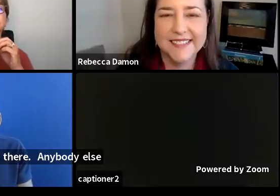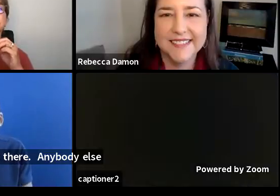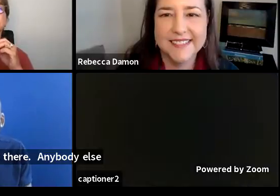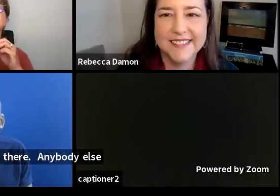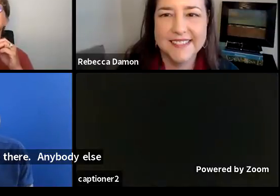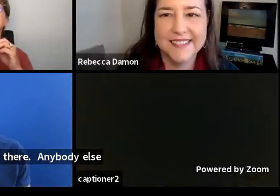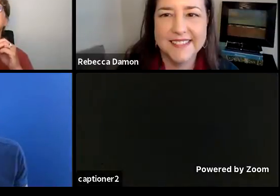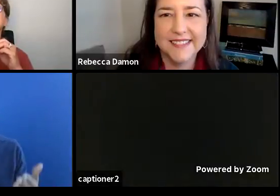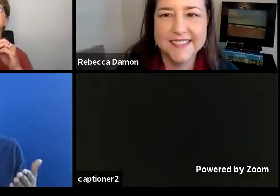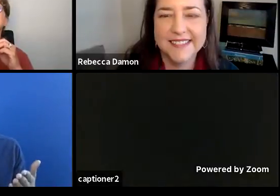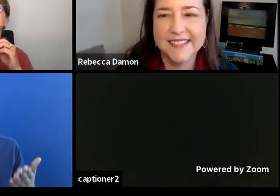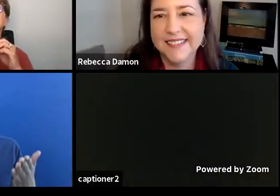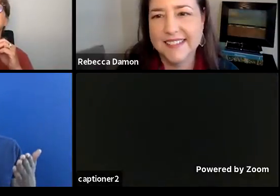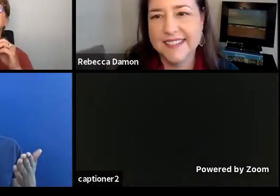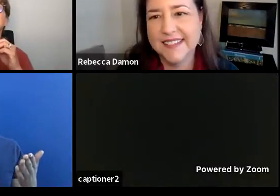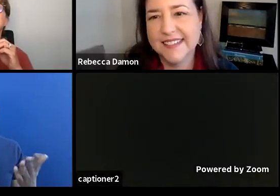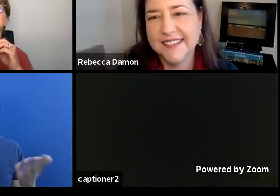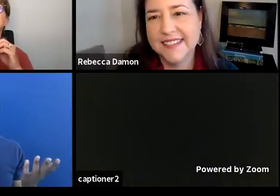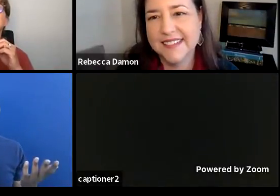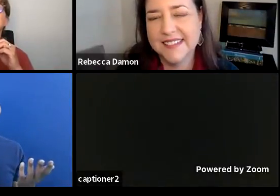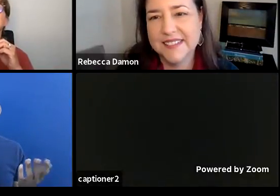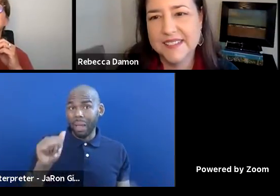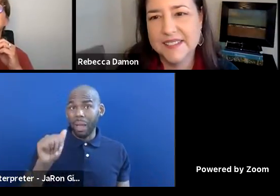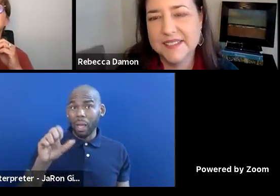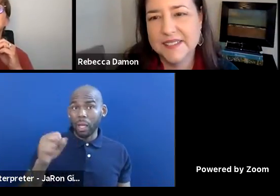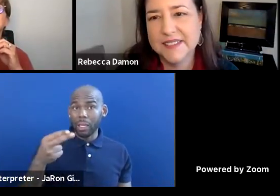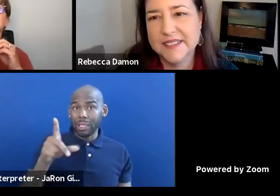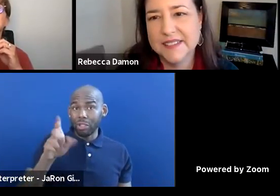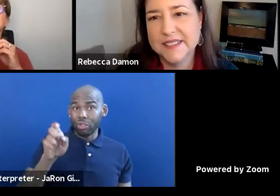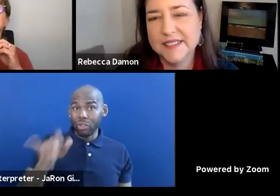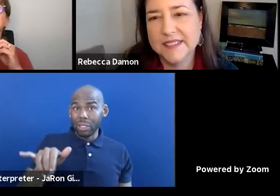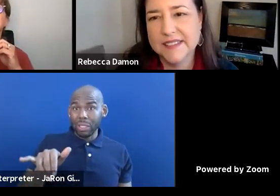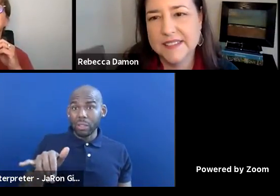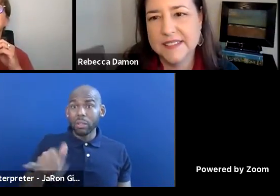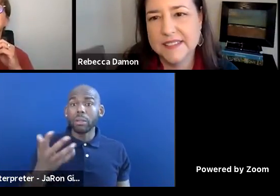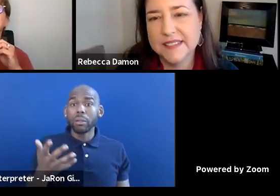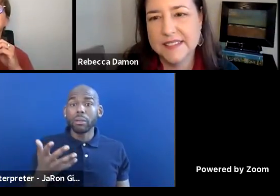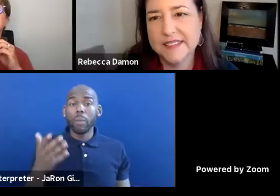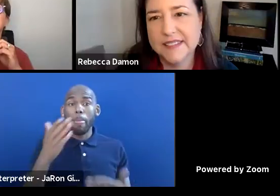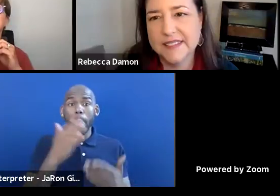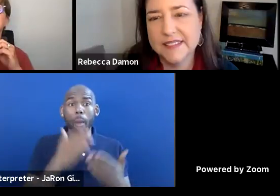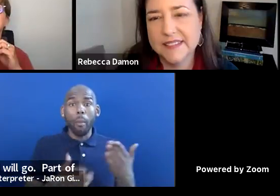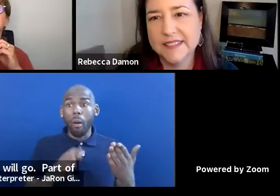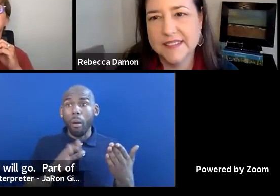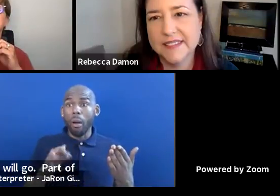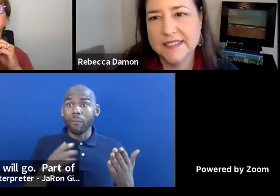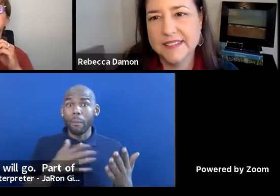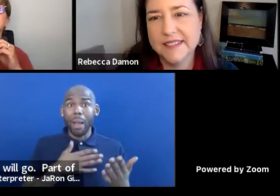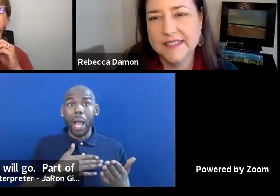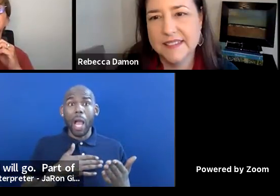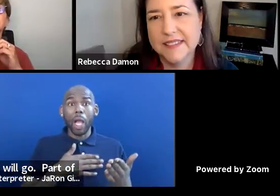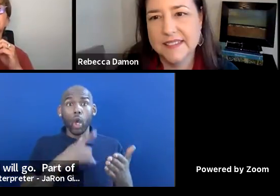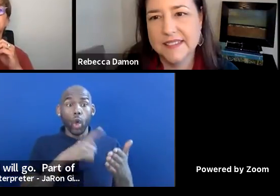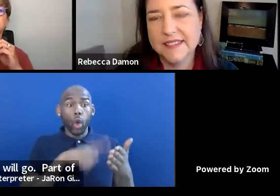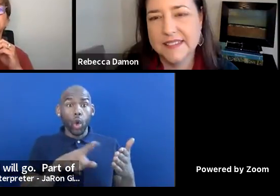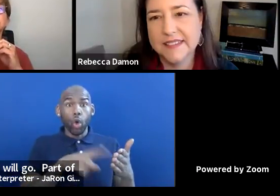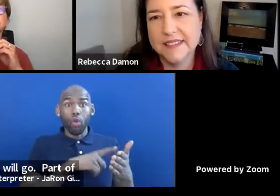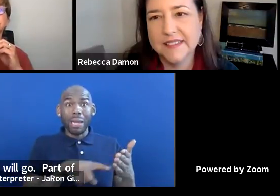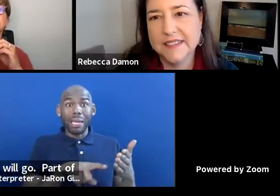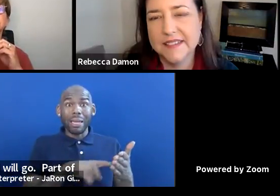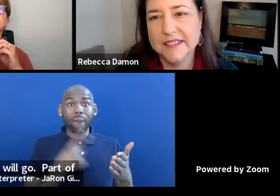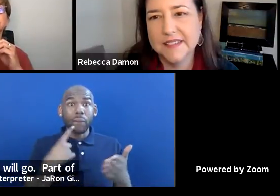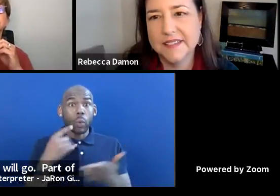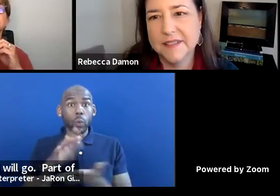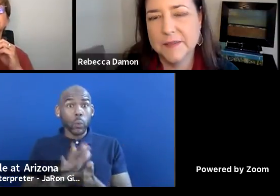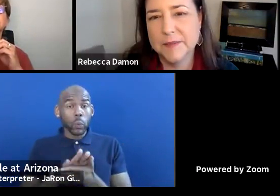I'll go. Part of some of our grading while I was at Arizona State was our social media presence.